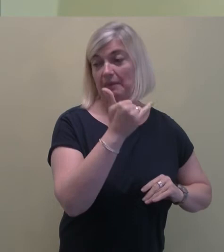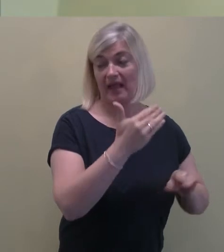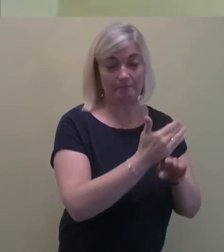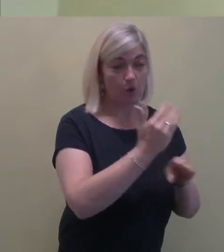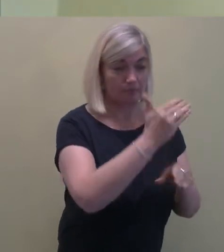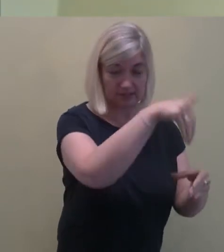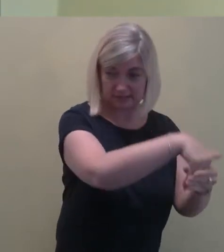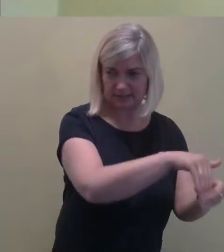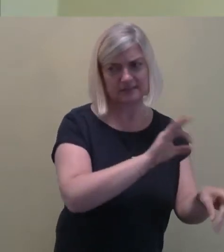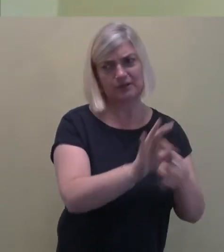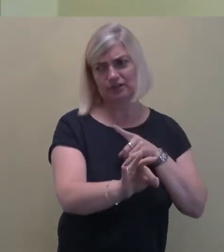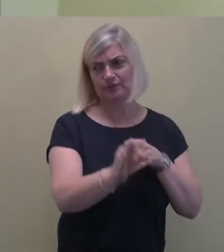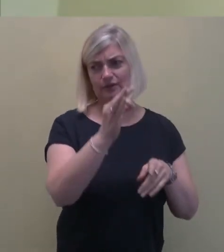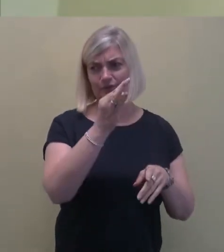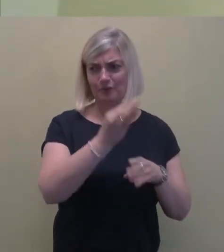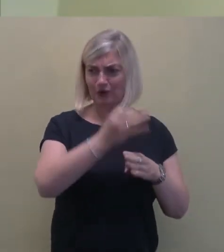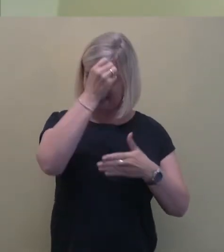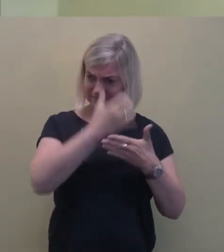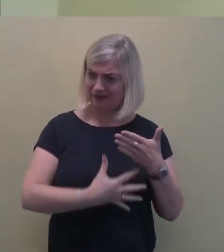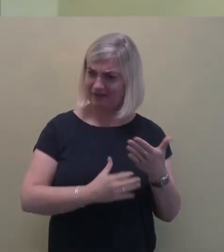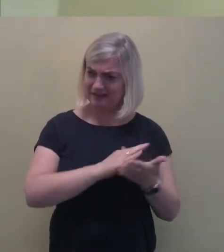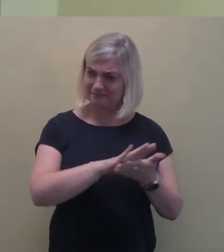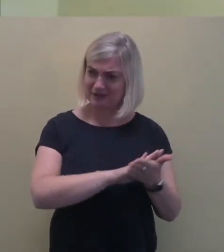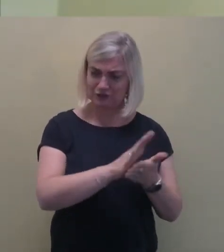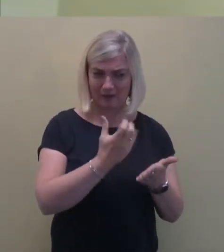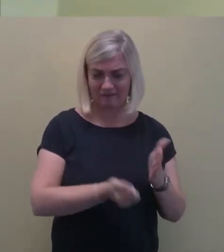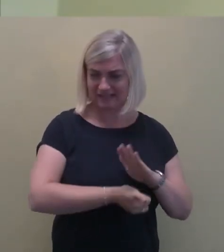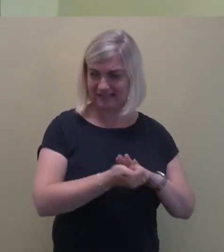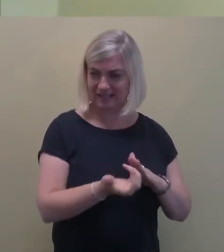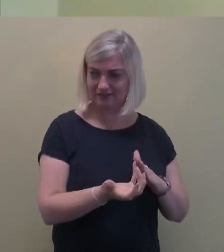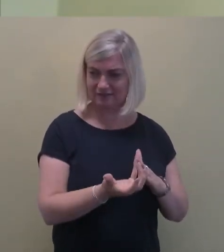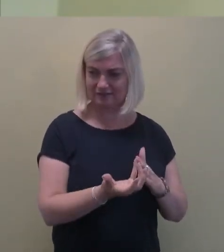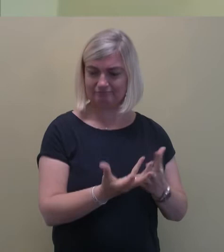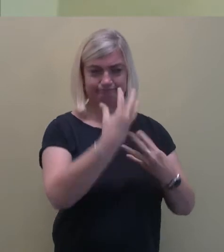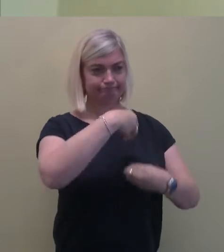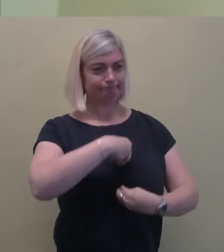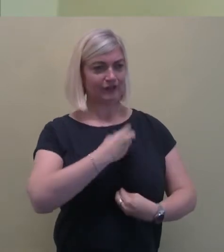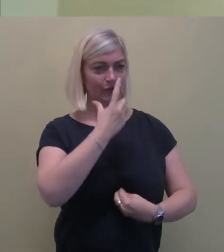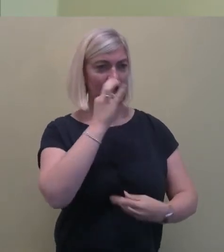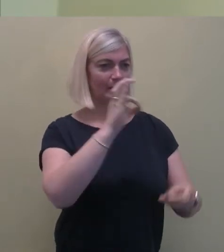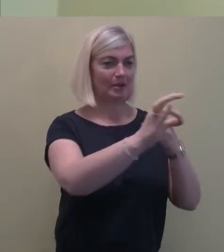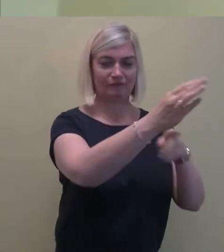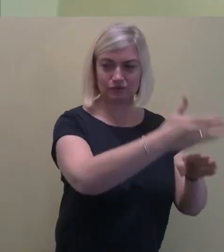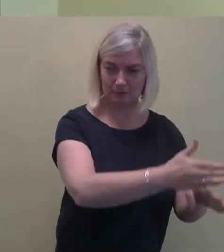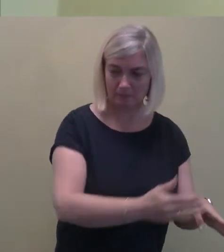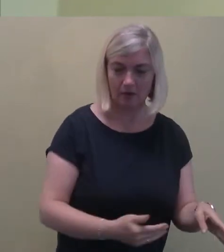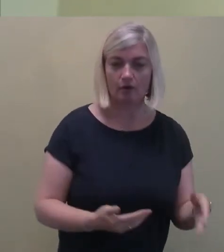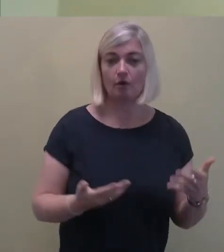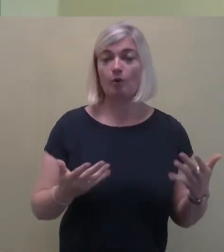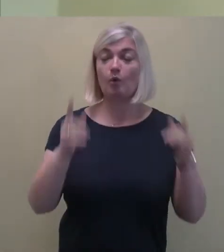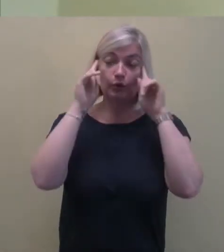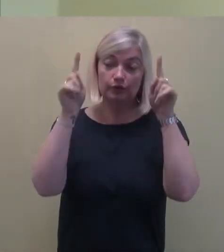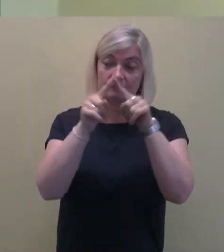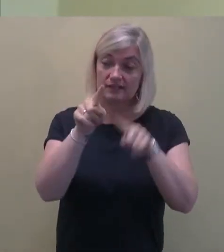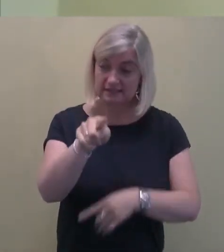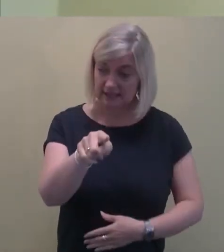this route. So like I said, it's a 2-year course. So year 1 is known as the core. That's where you'll be taught